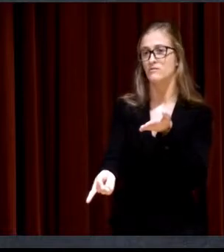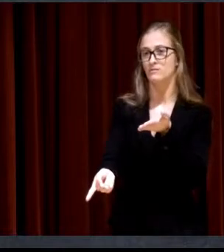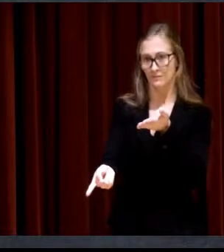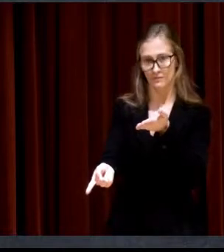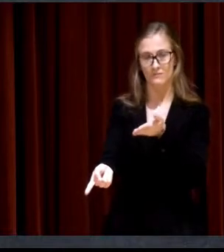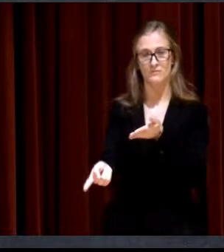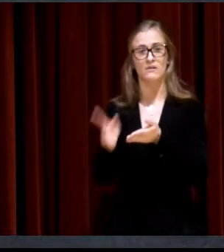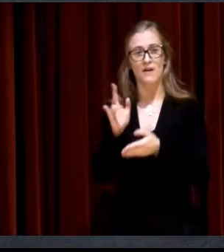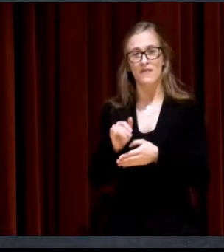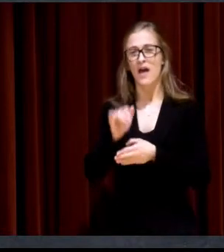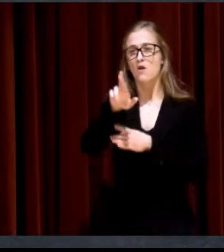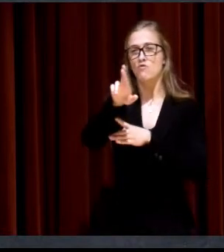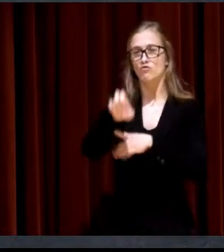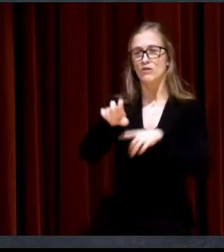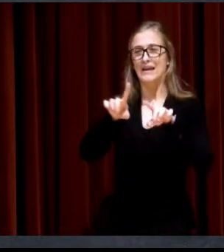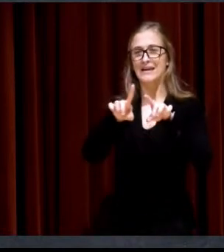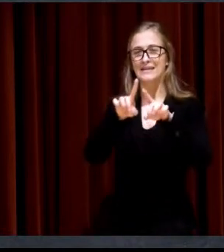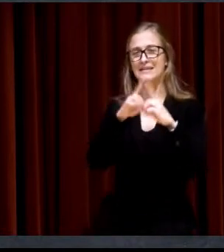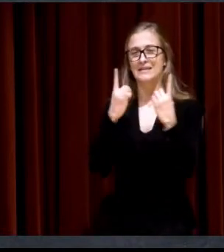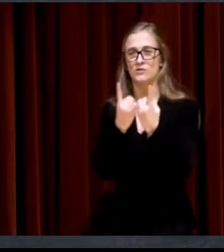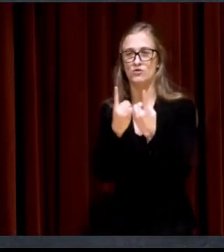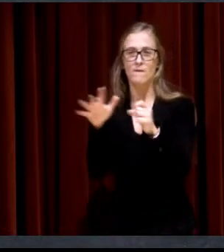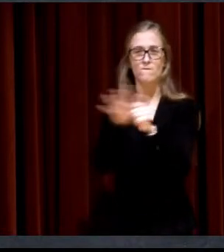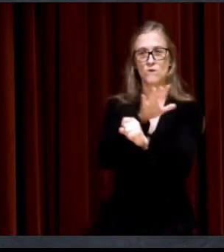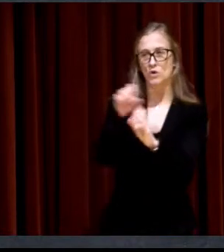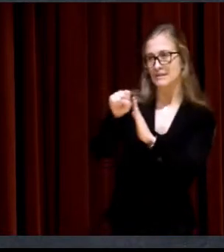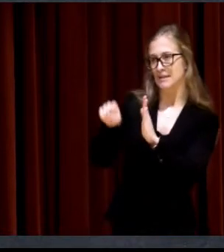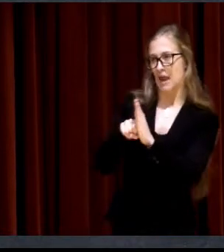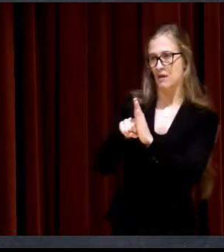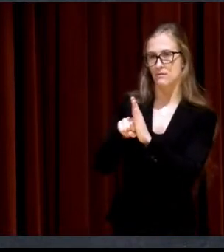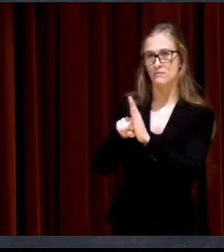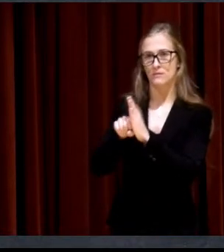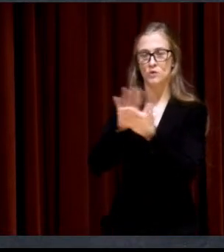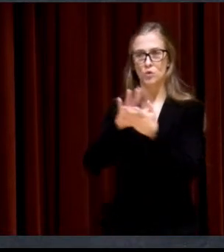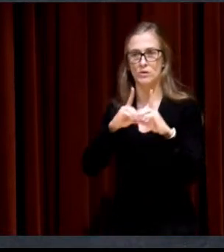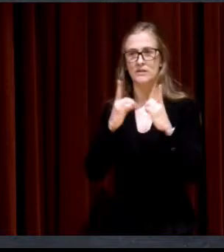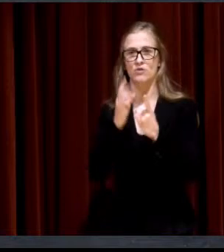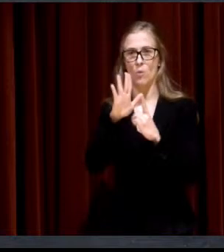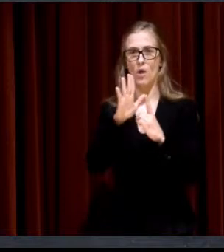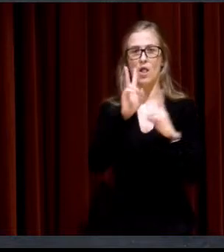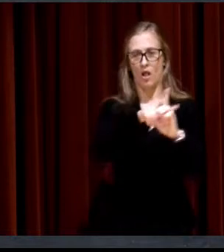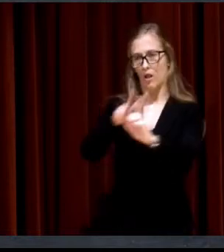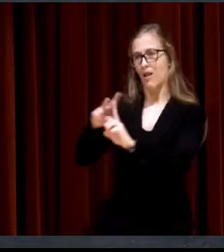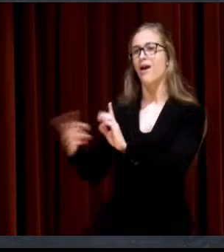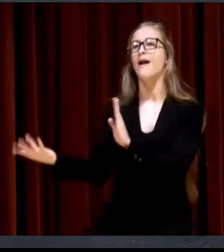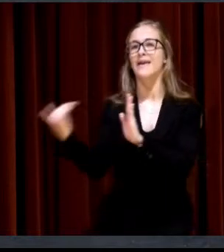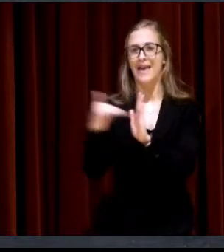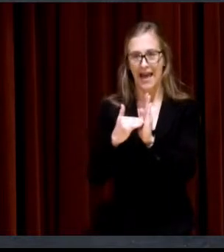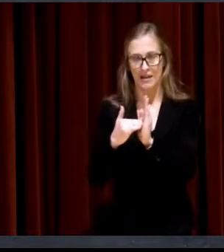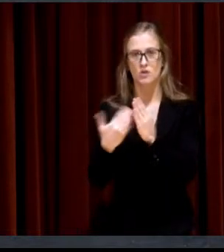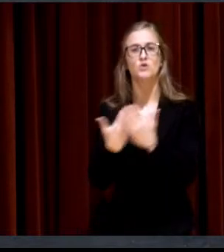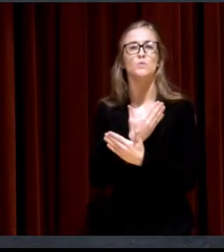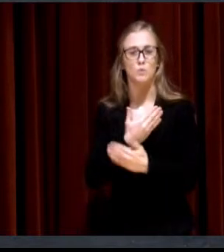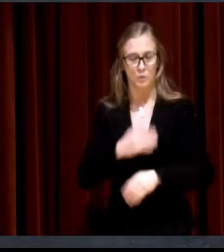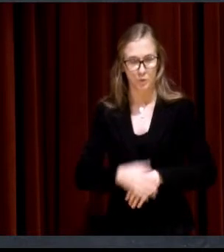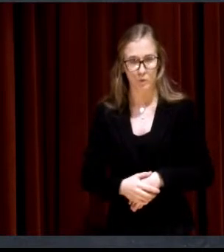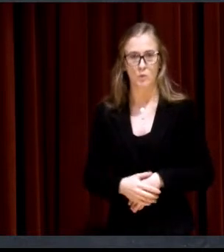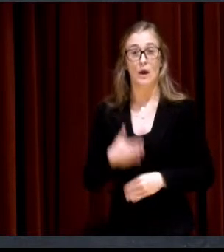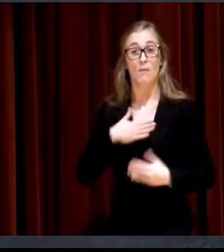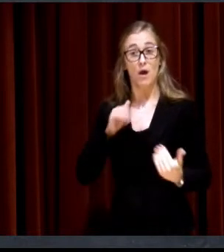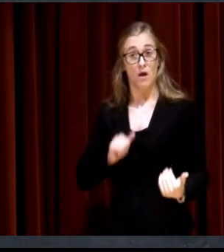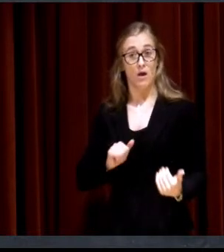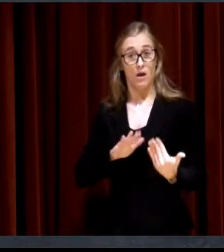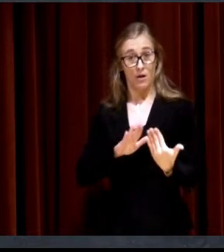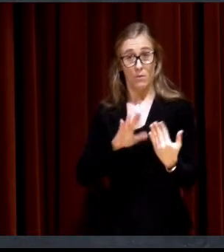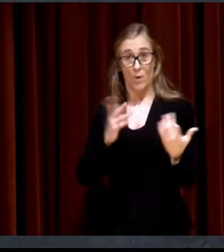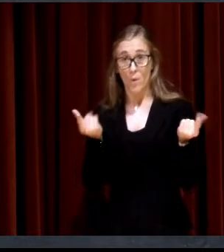which would have redistricted the state, those school districts in the city of Wilmington. And my approach was to try to